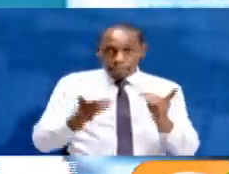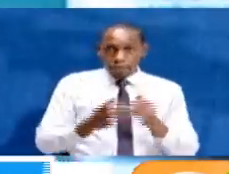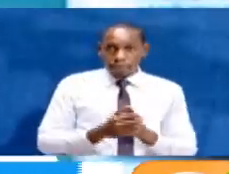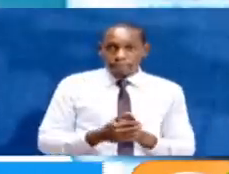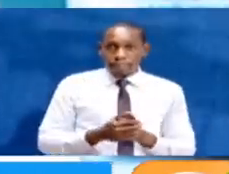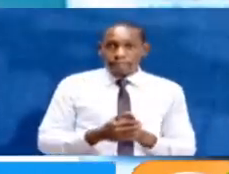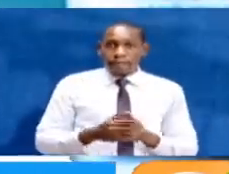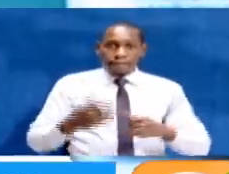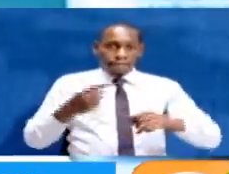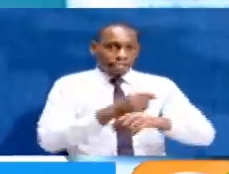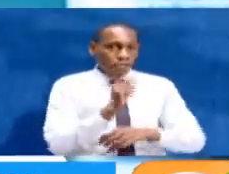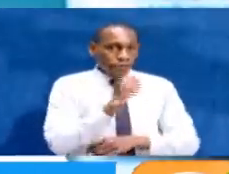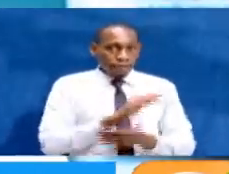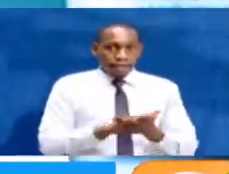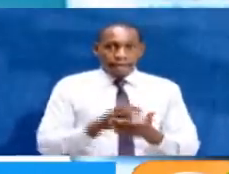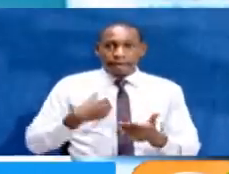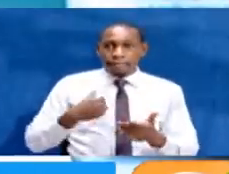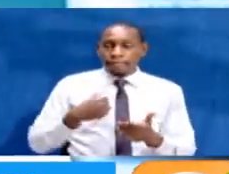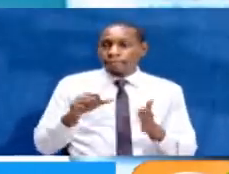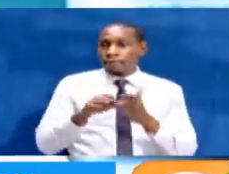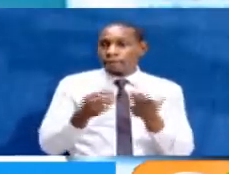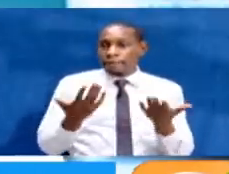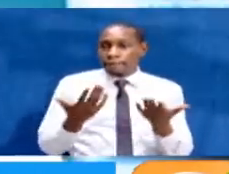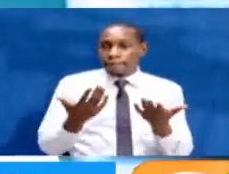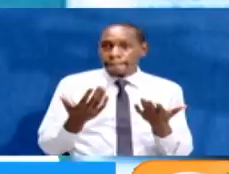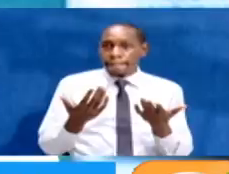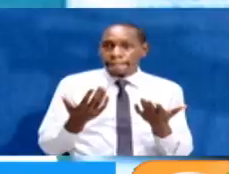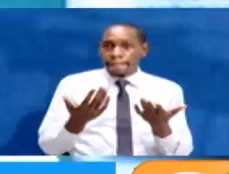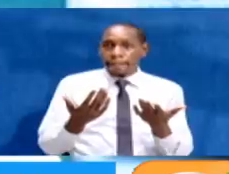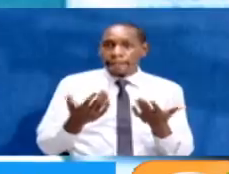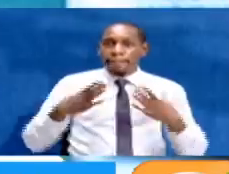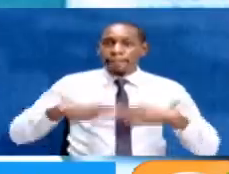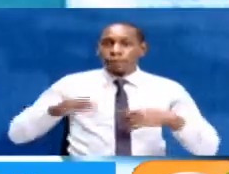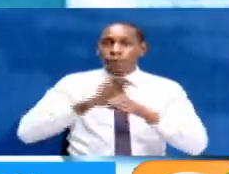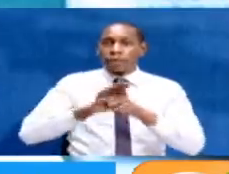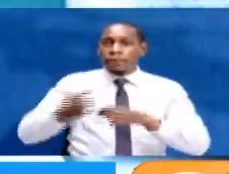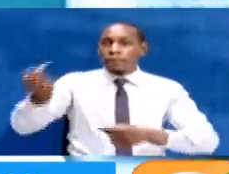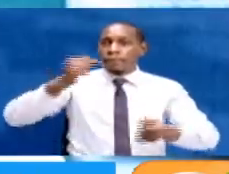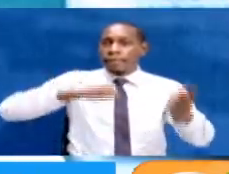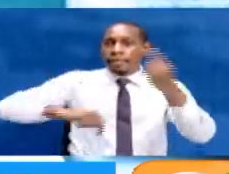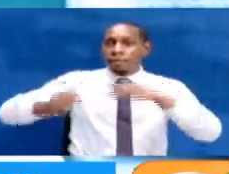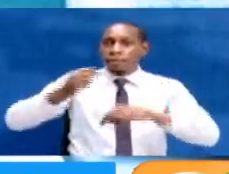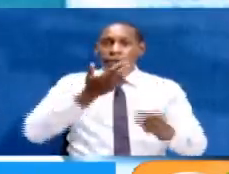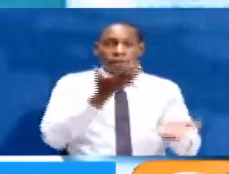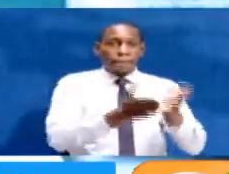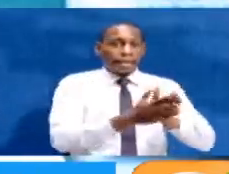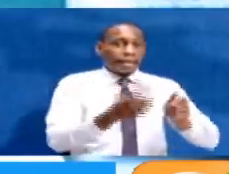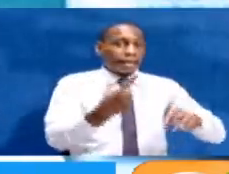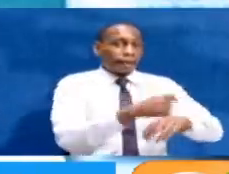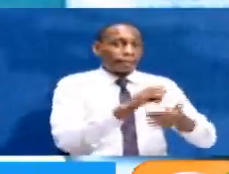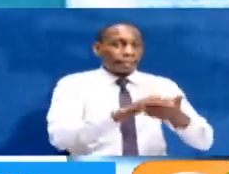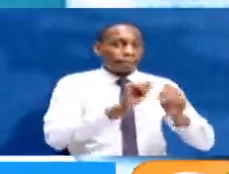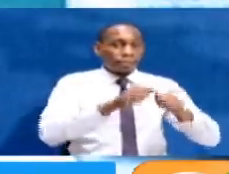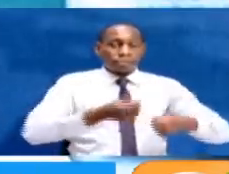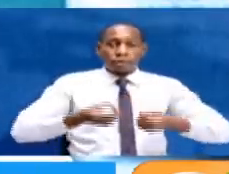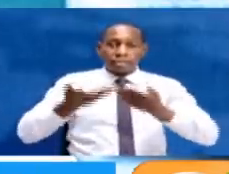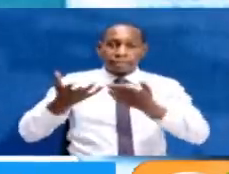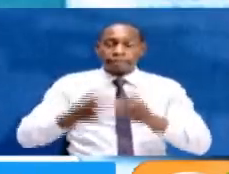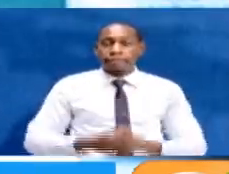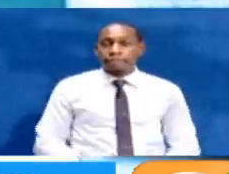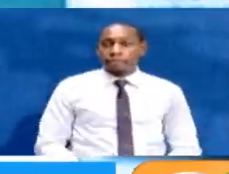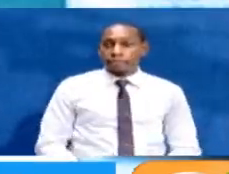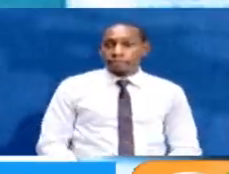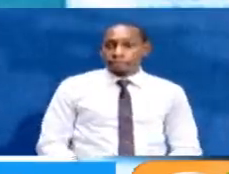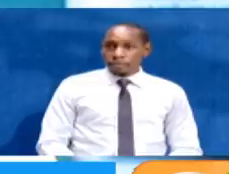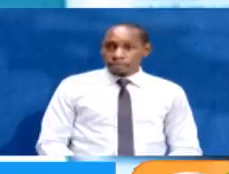ends. And then we end up with that problem that we have more people than the doses that are available. And